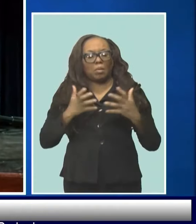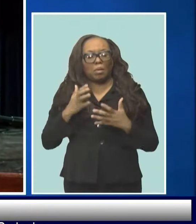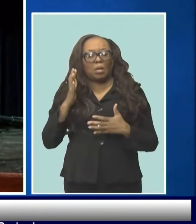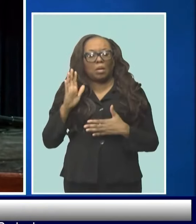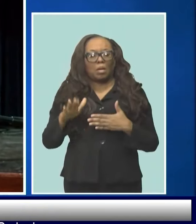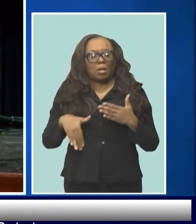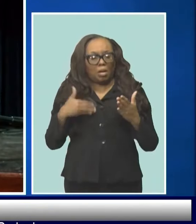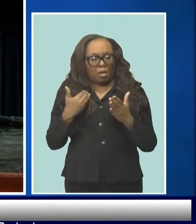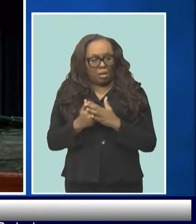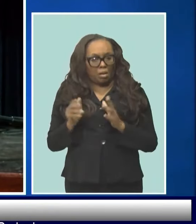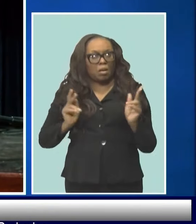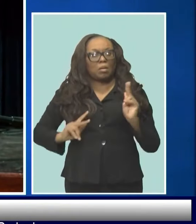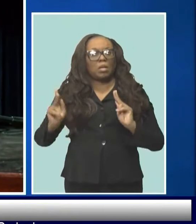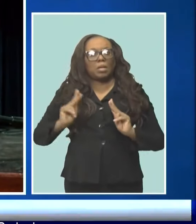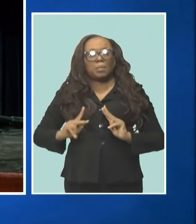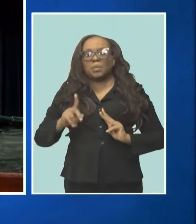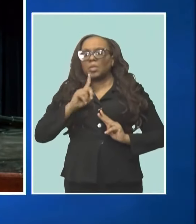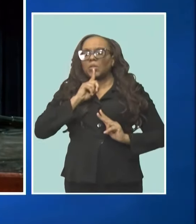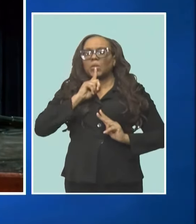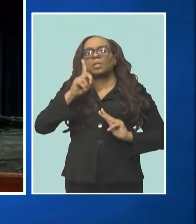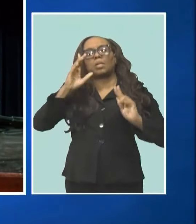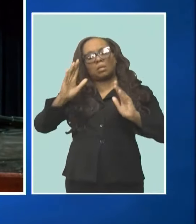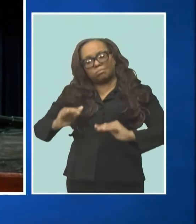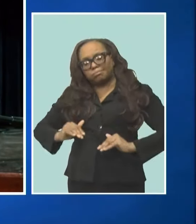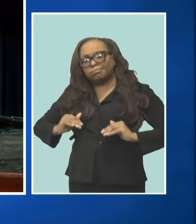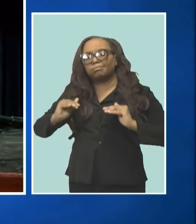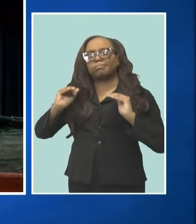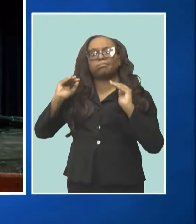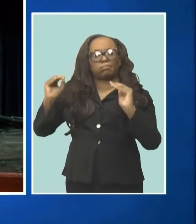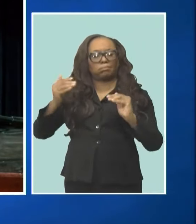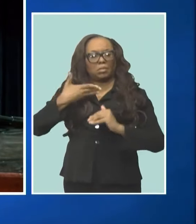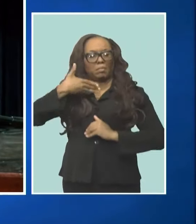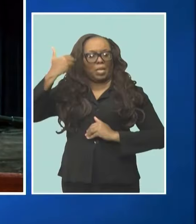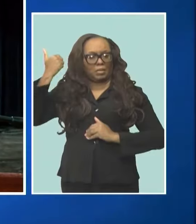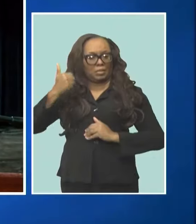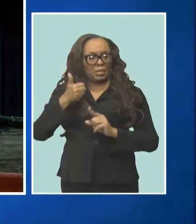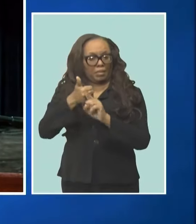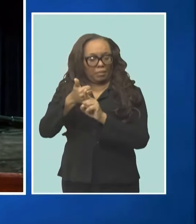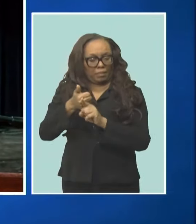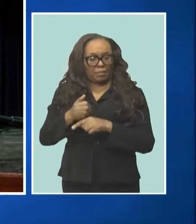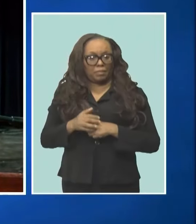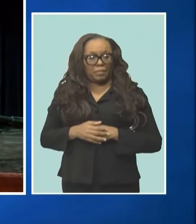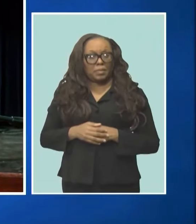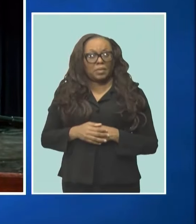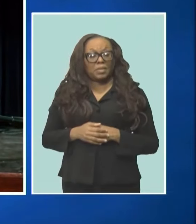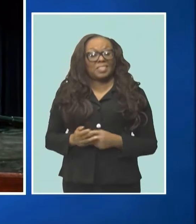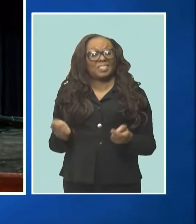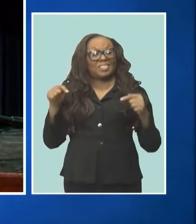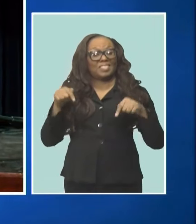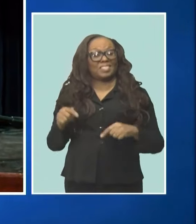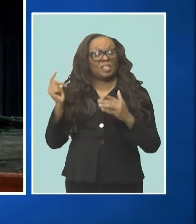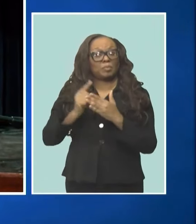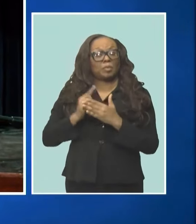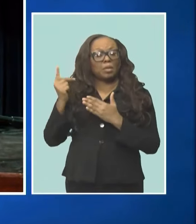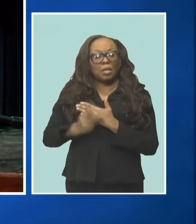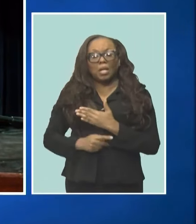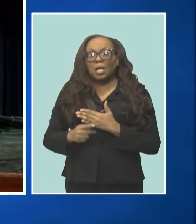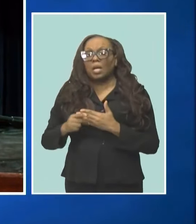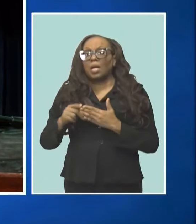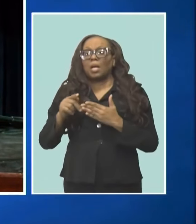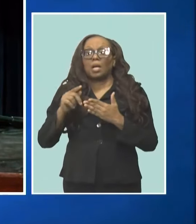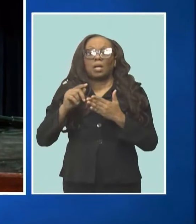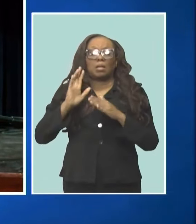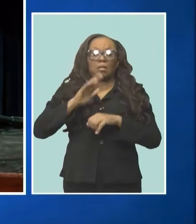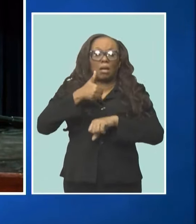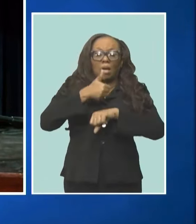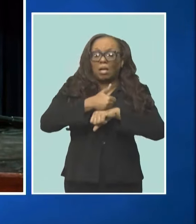raise their fullest potential. This program has been carefully crafted with